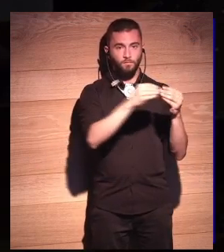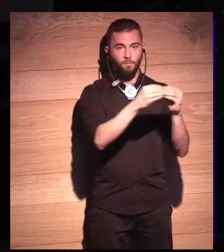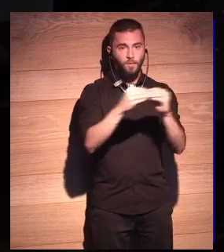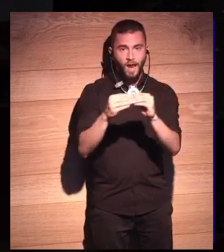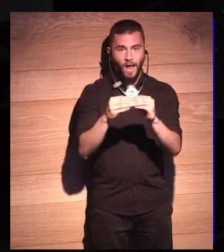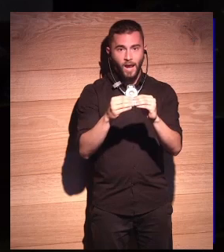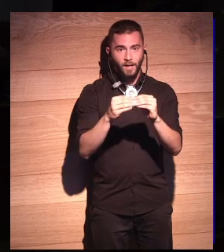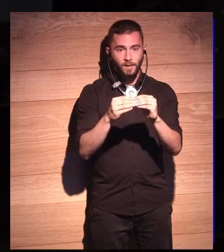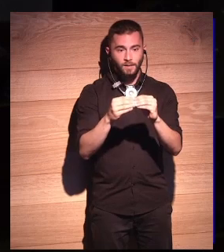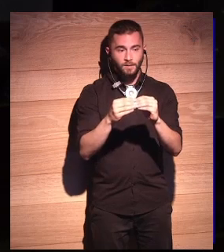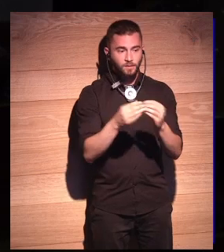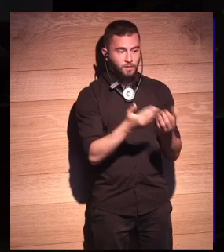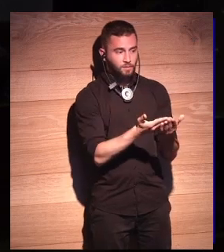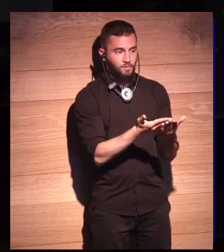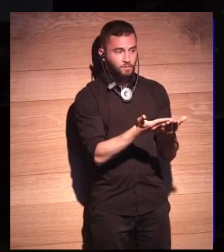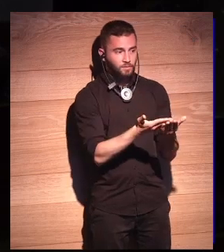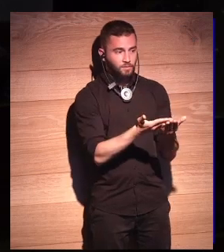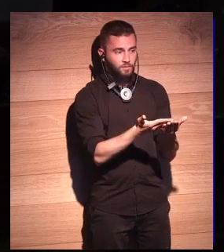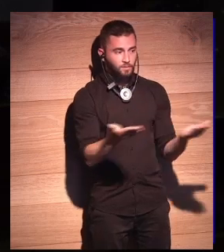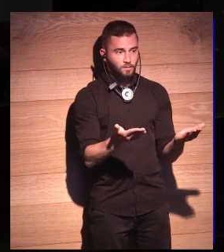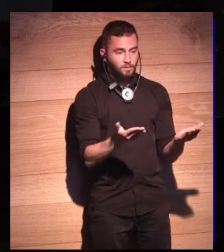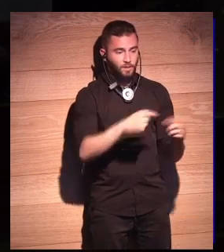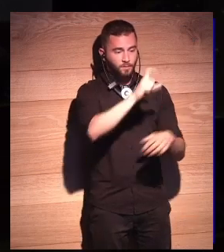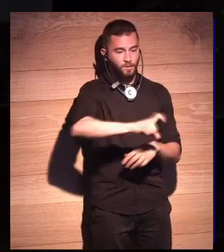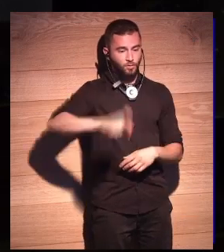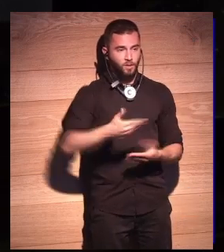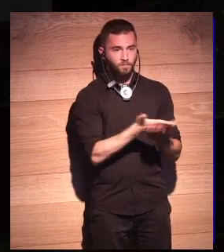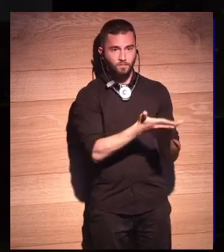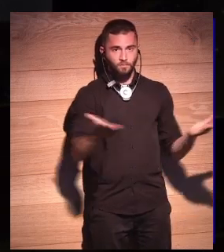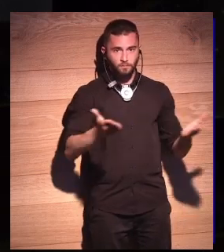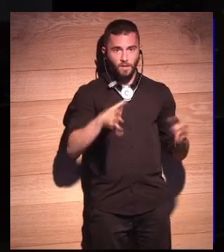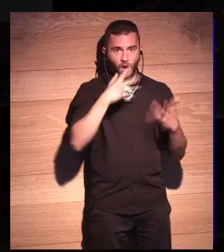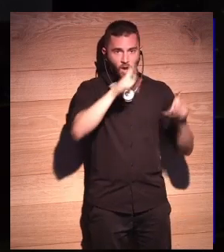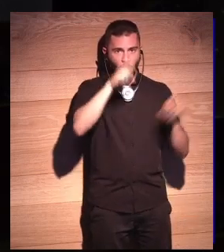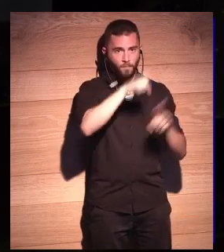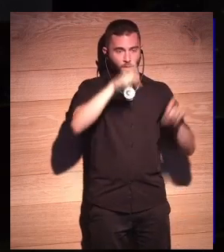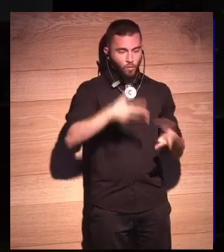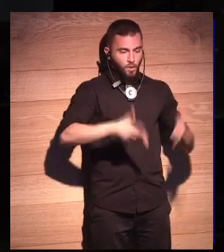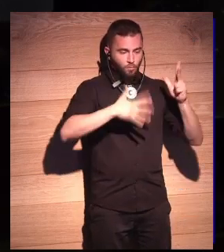guest. So if you have a question, now is the time more than ever.